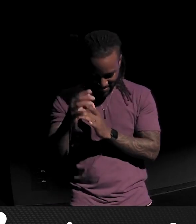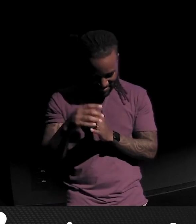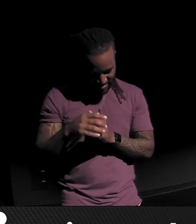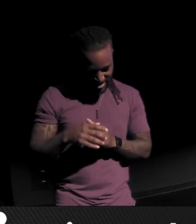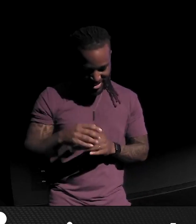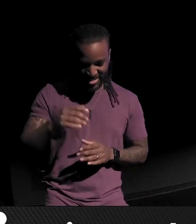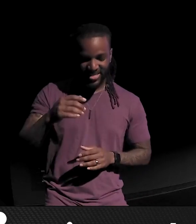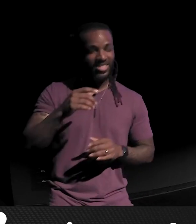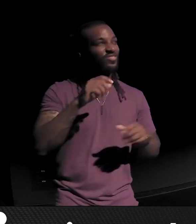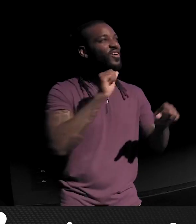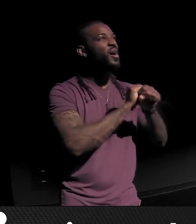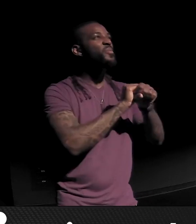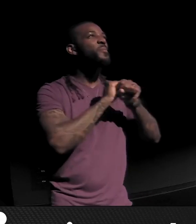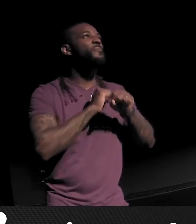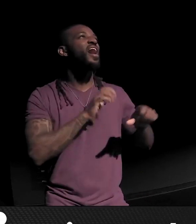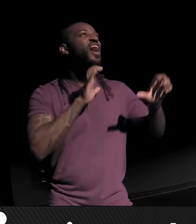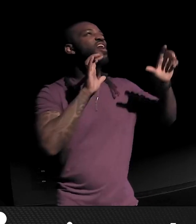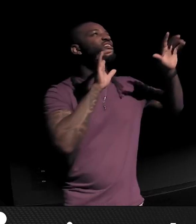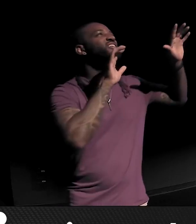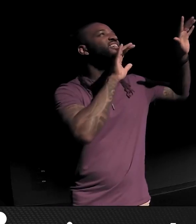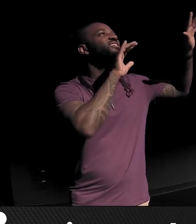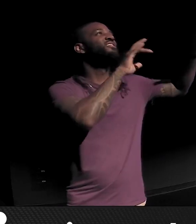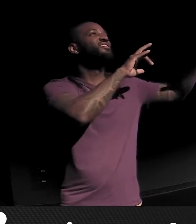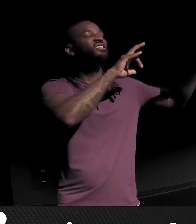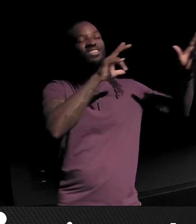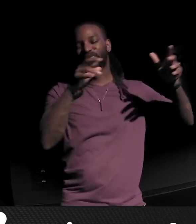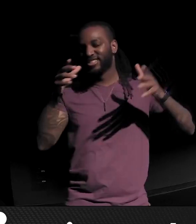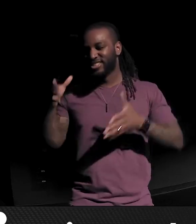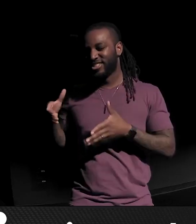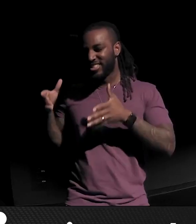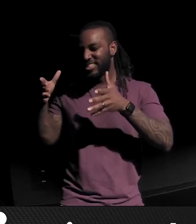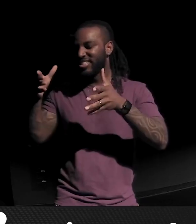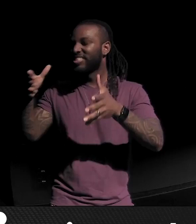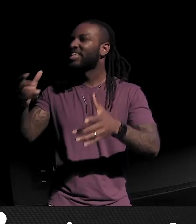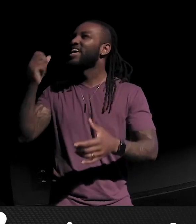Shout Jesus from the mountains.